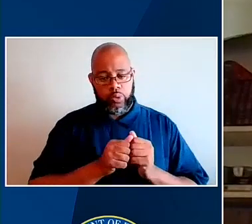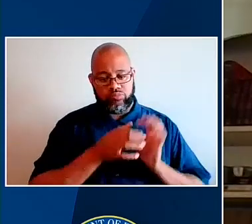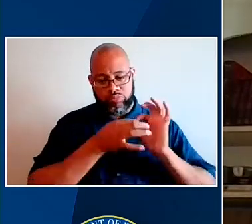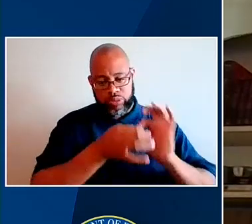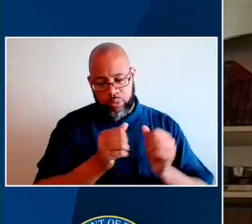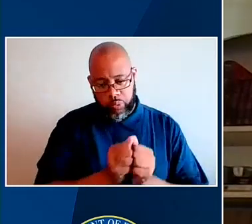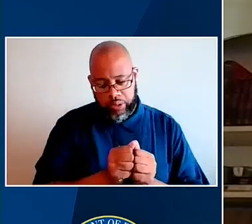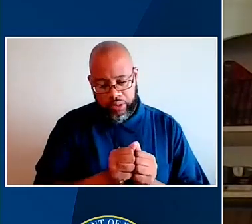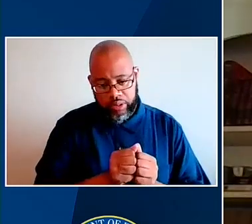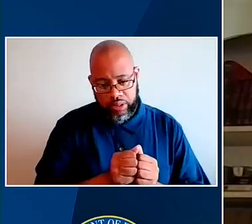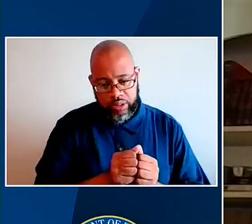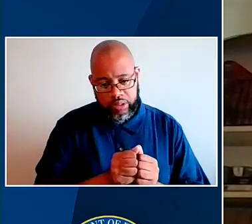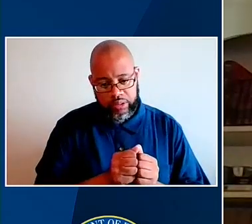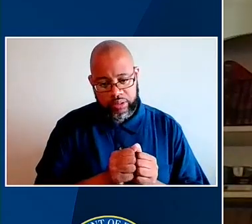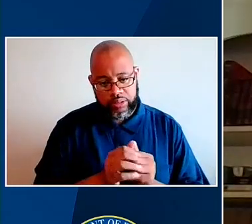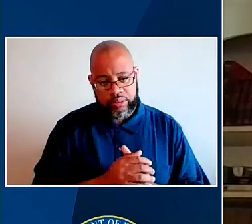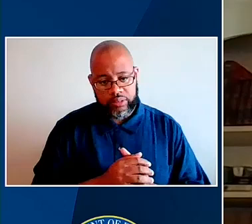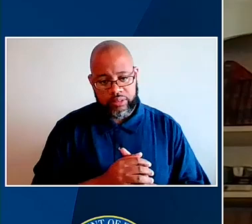to